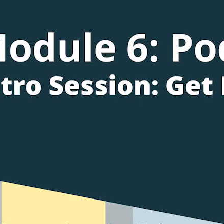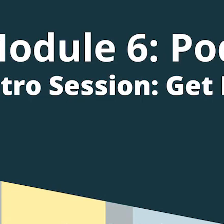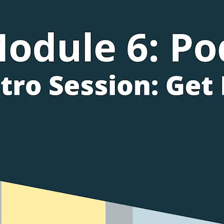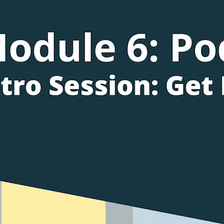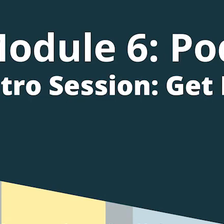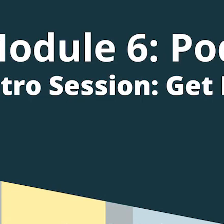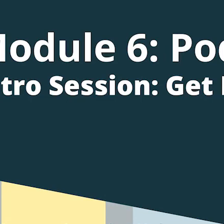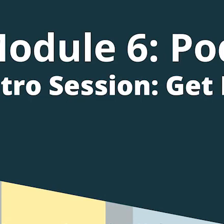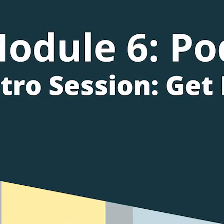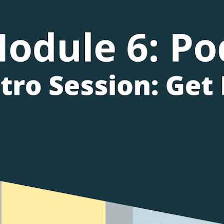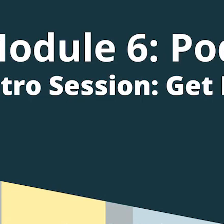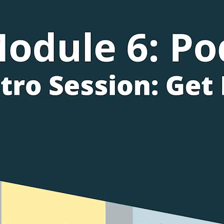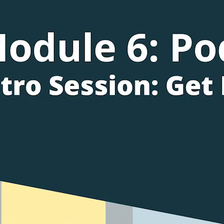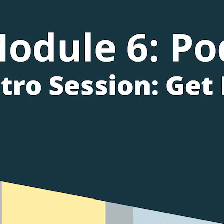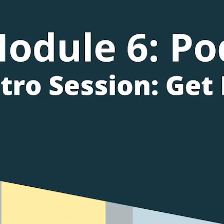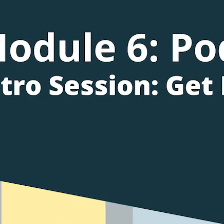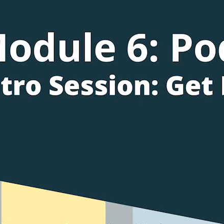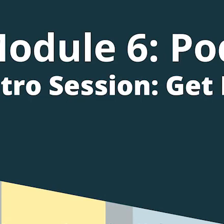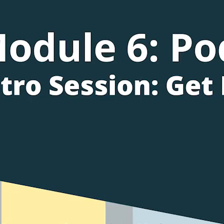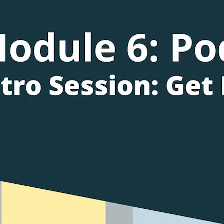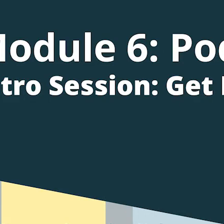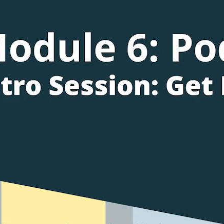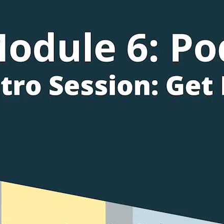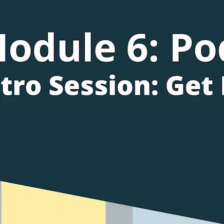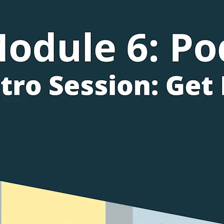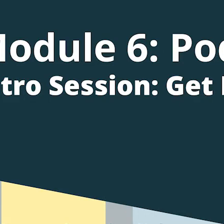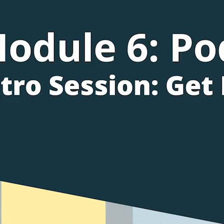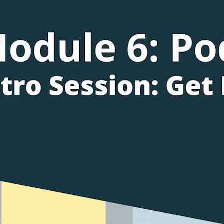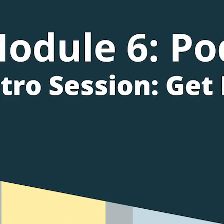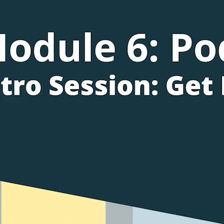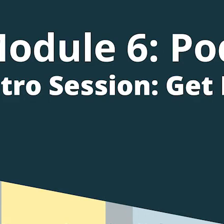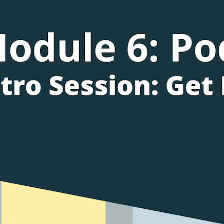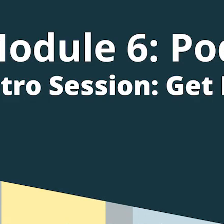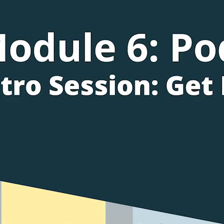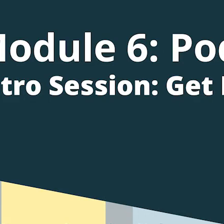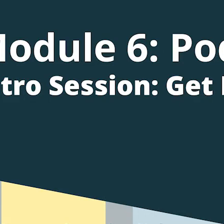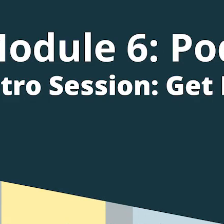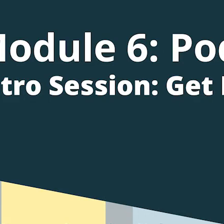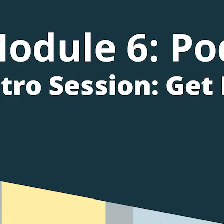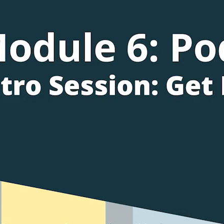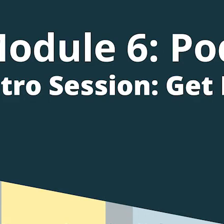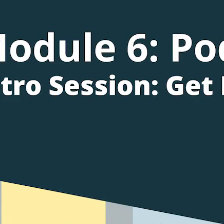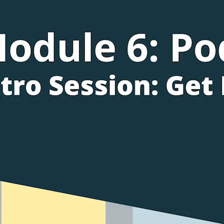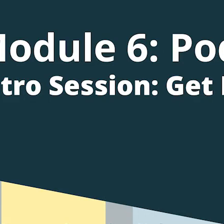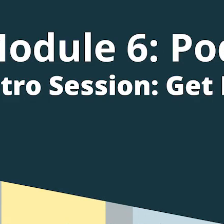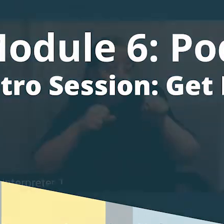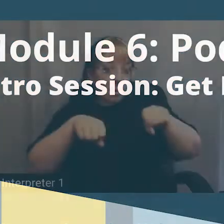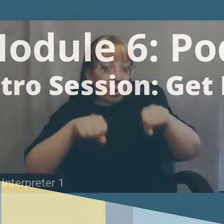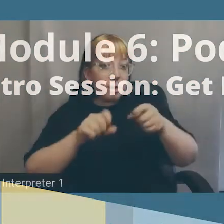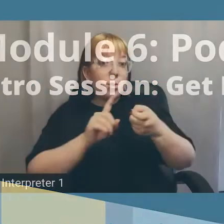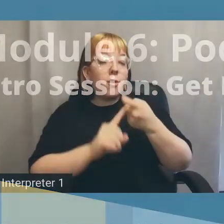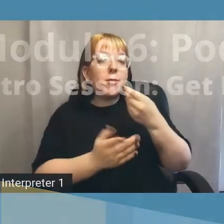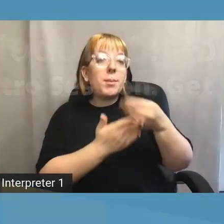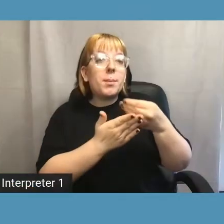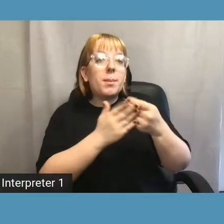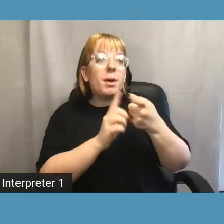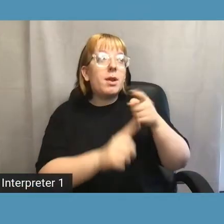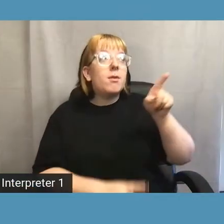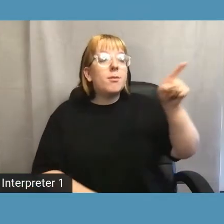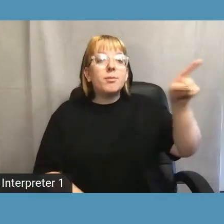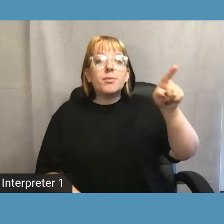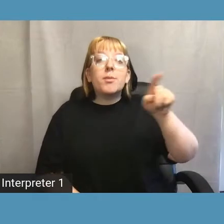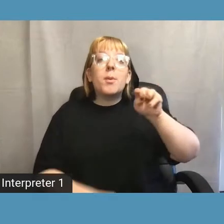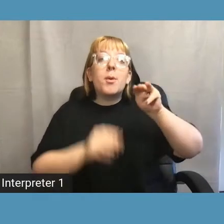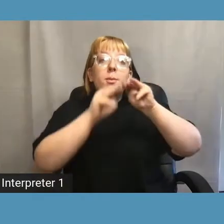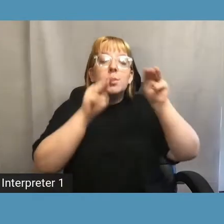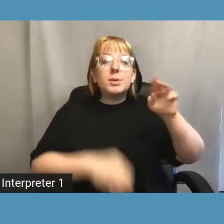on digital media and technology topics and is made possible by funding from the Institute of Museum and Library Services. My